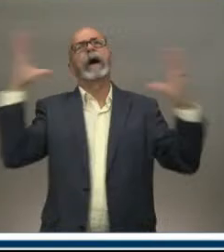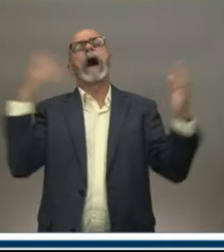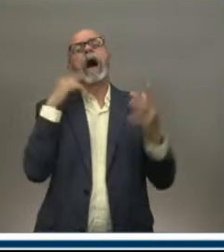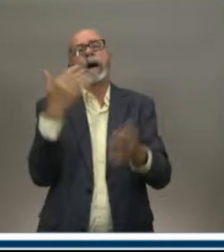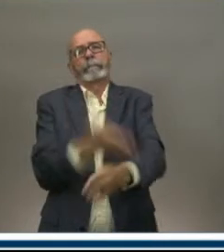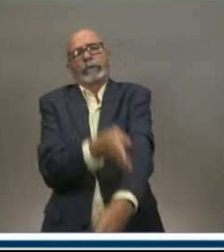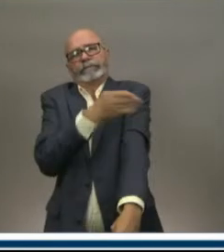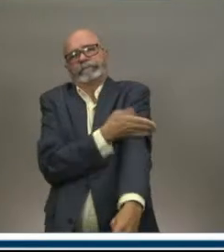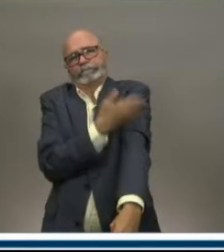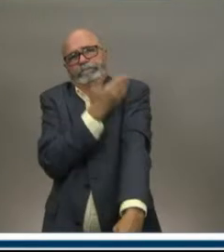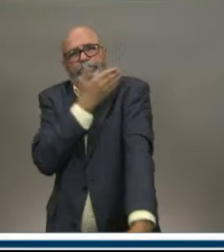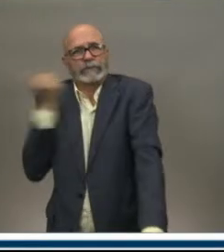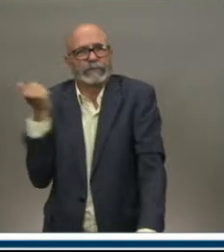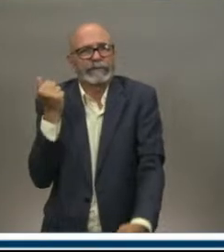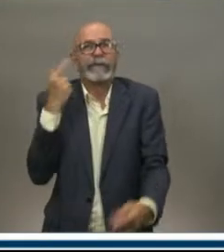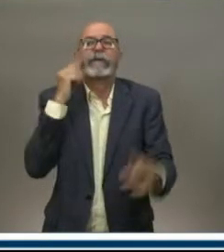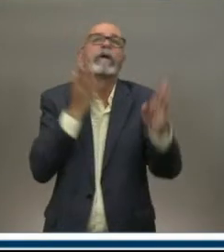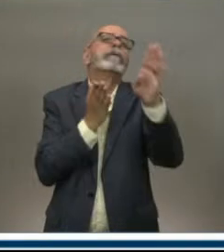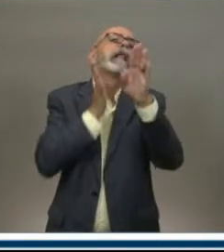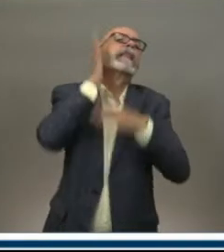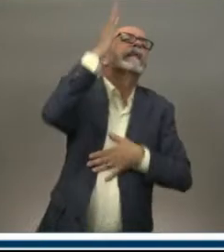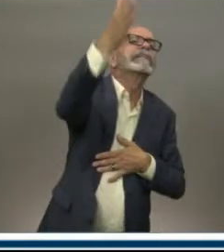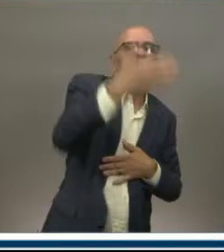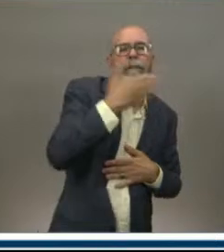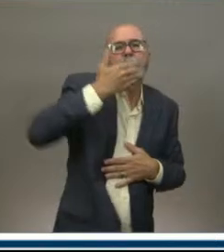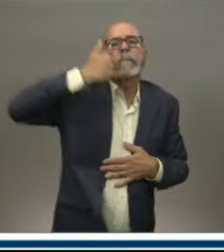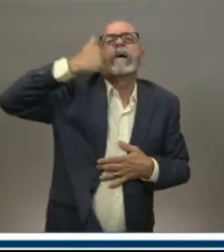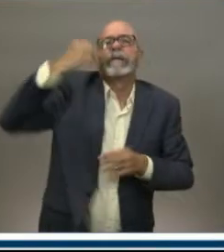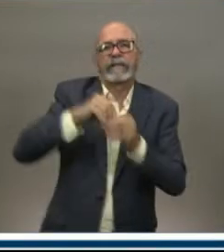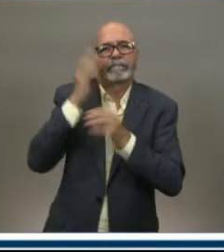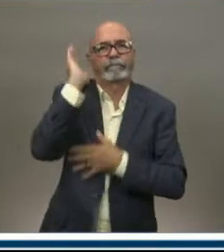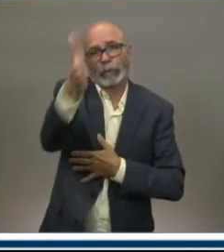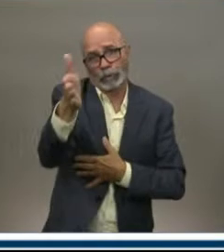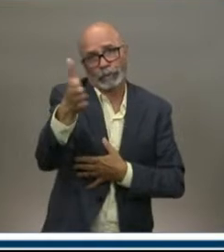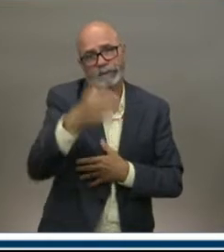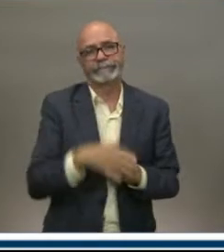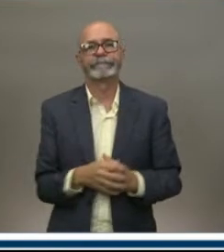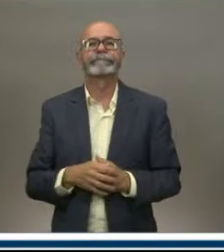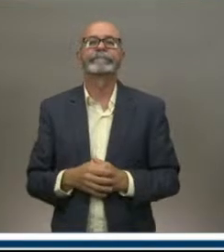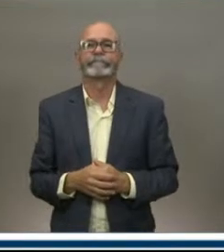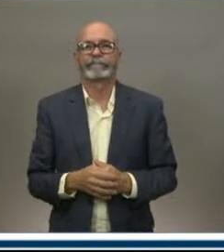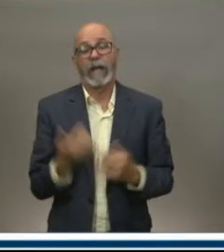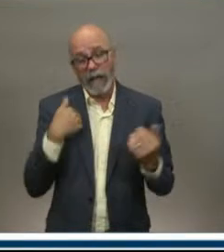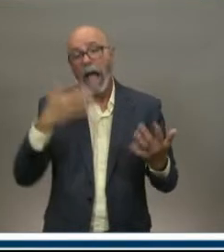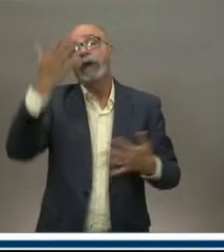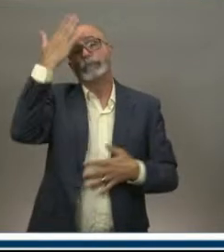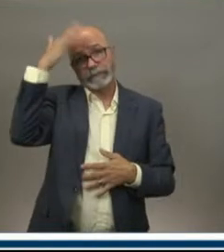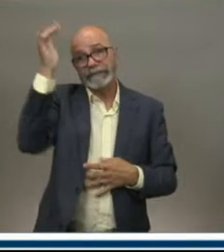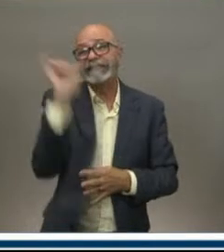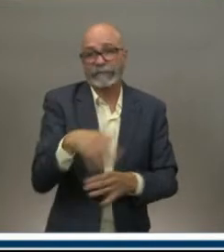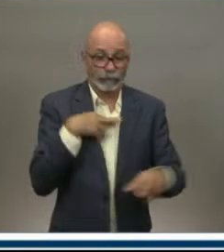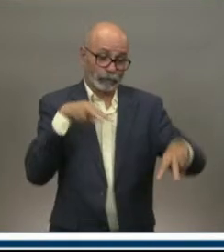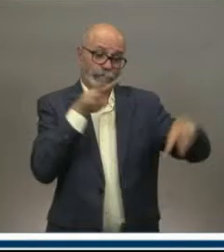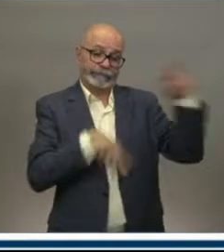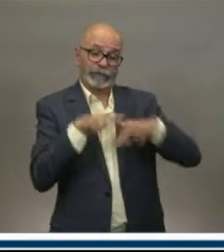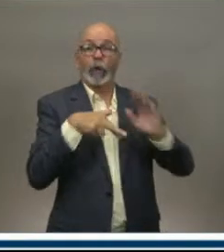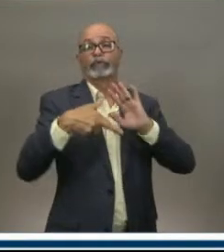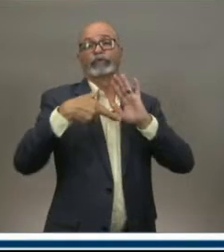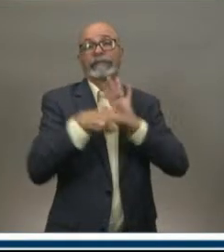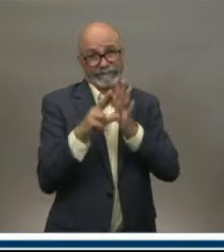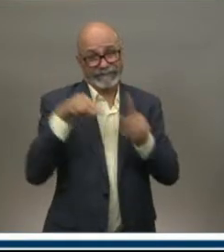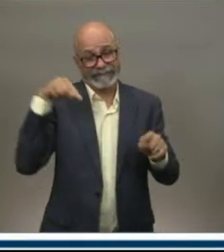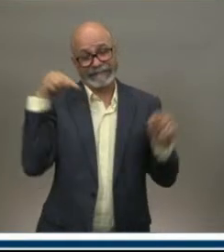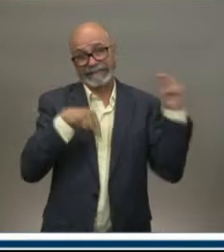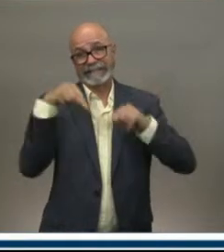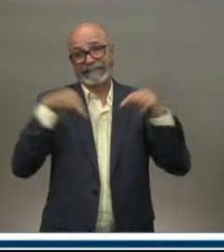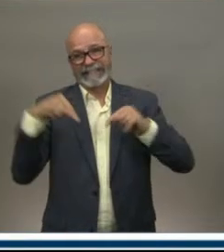to chart a path for us so we can improve the outcomes going forward. So I know that the review itself will